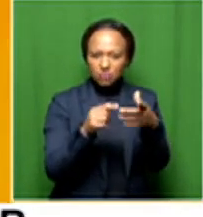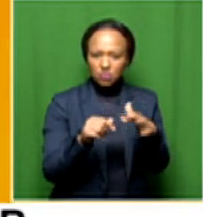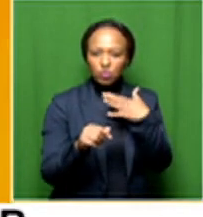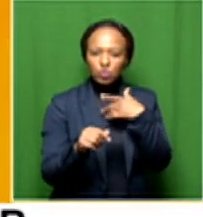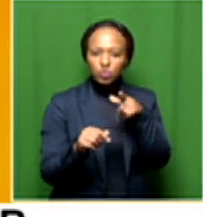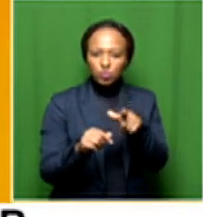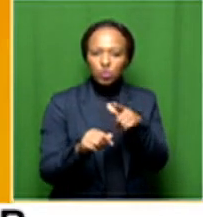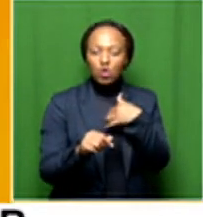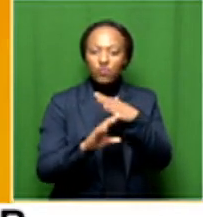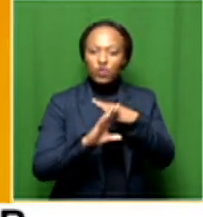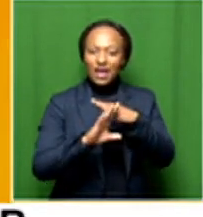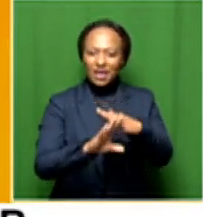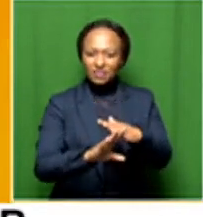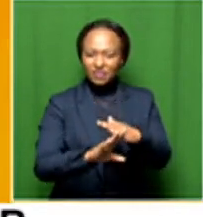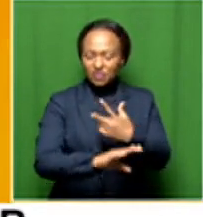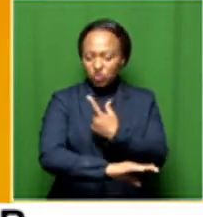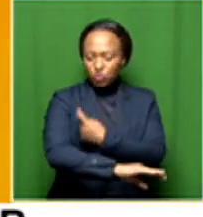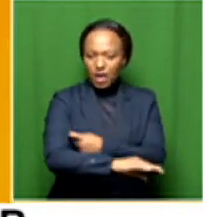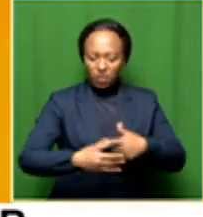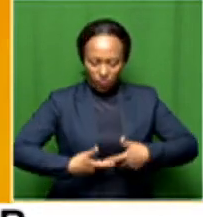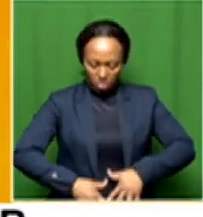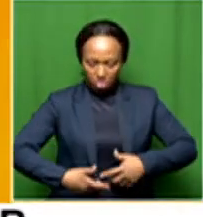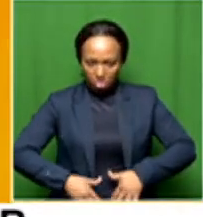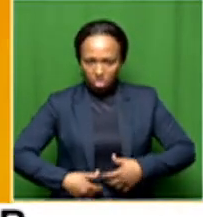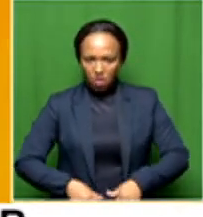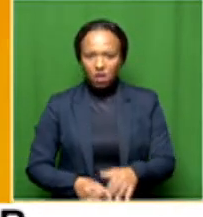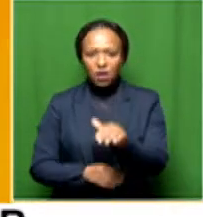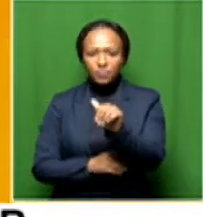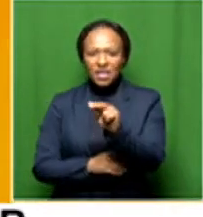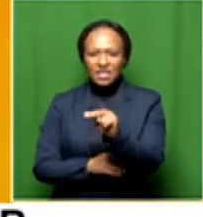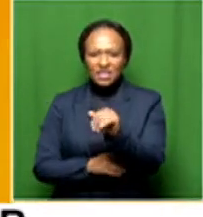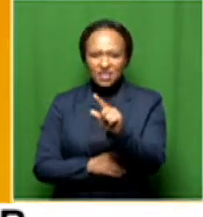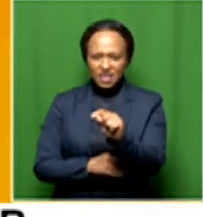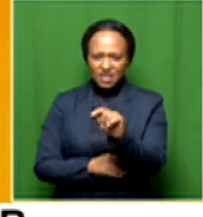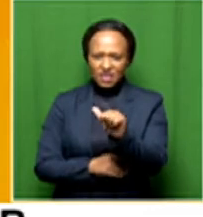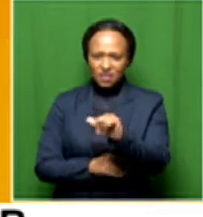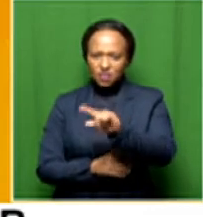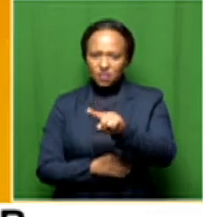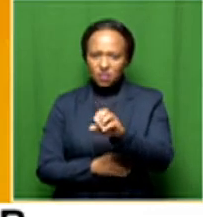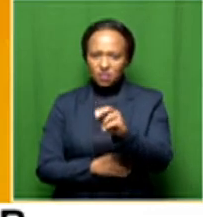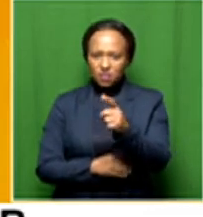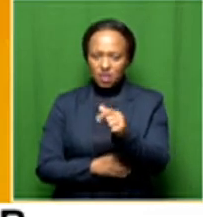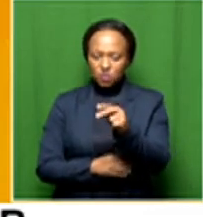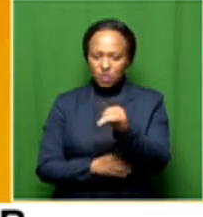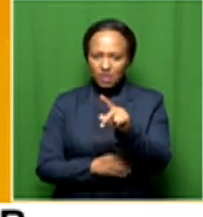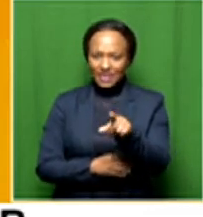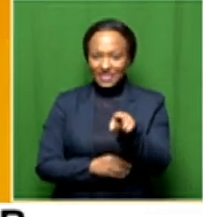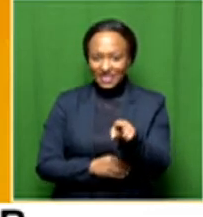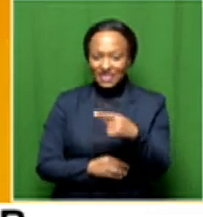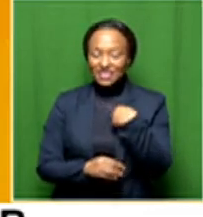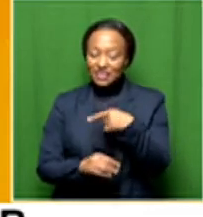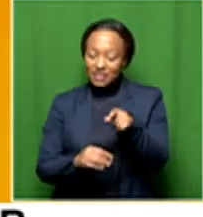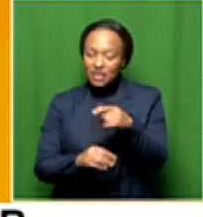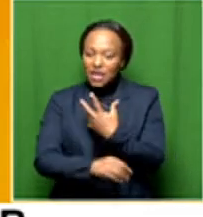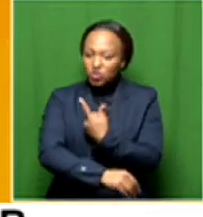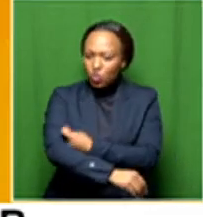an anti-diarrhea drug, Nitazoxanid, in order to treat COVID-19. This low-cost drug